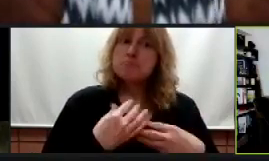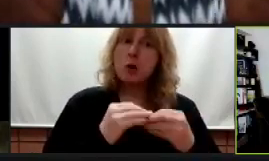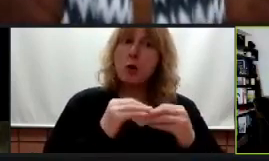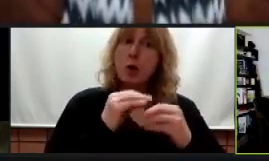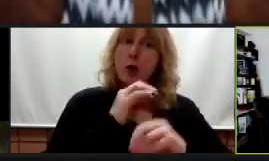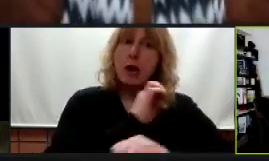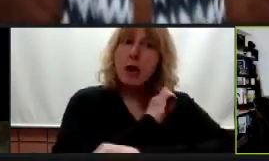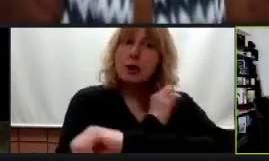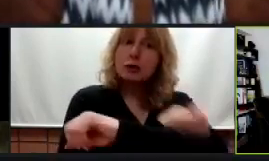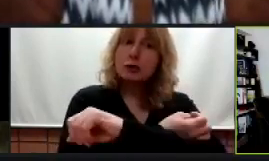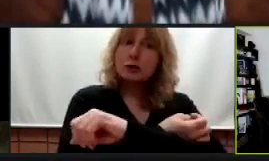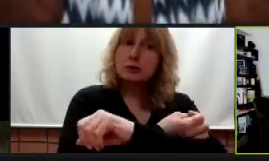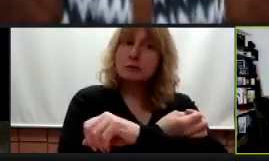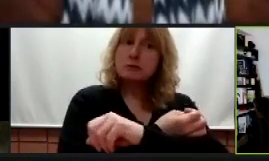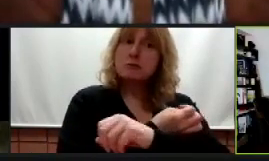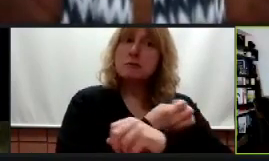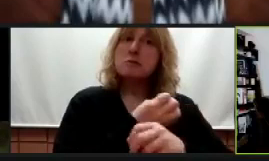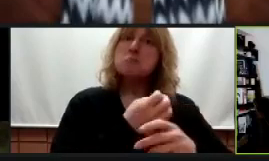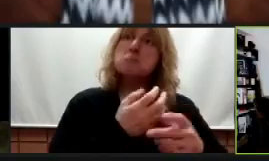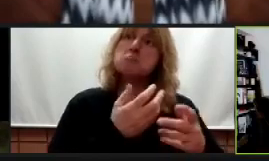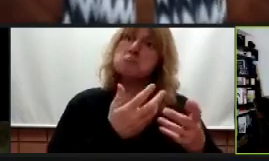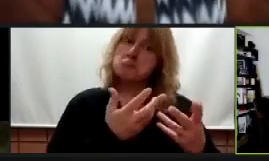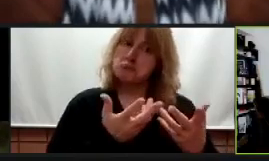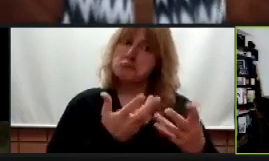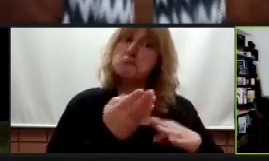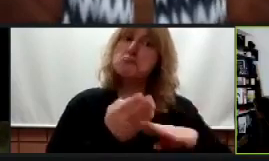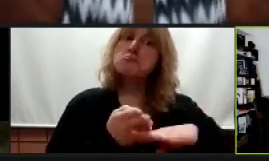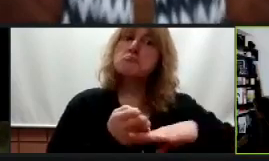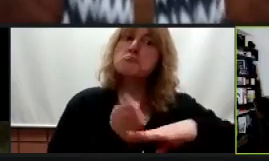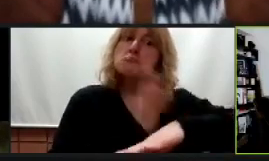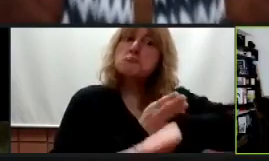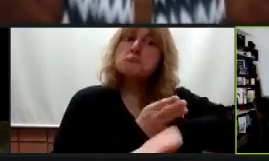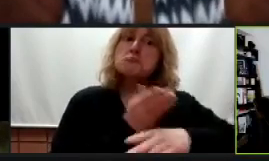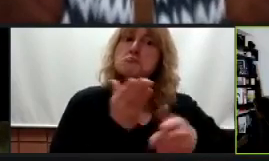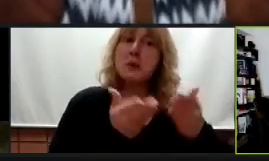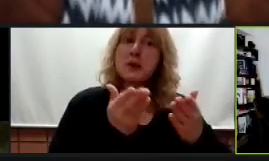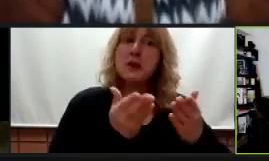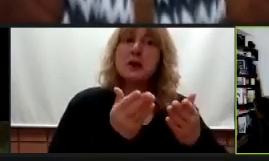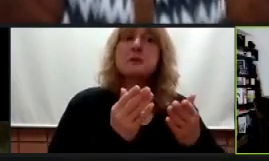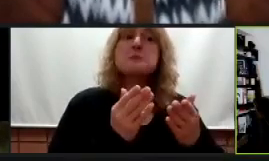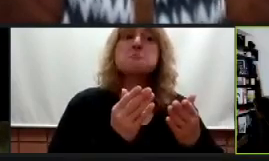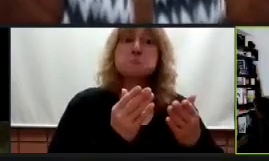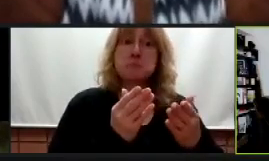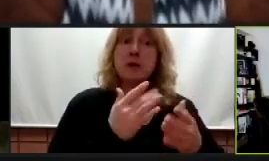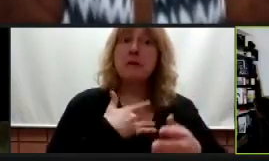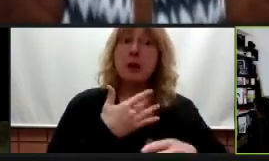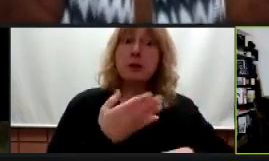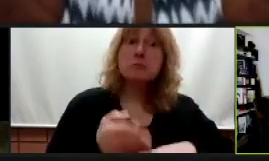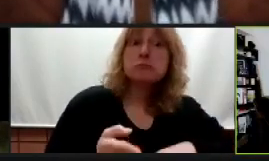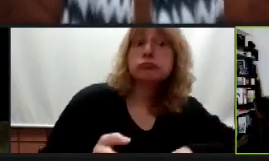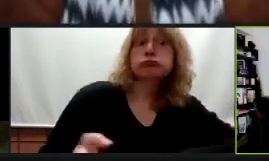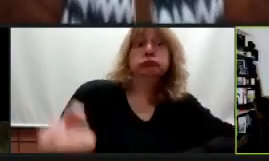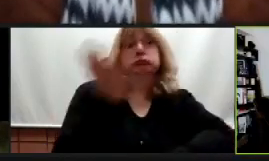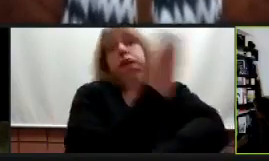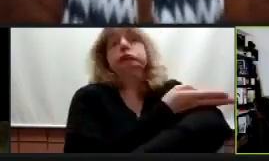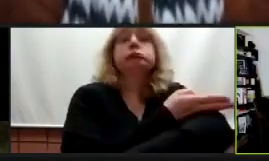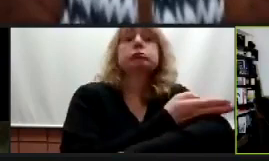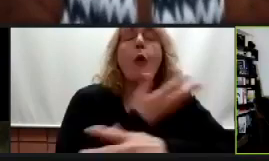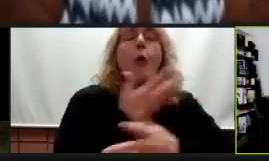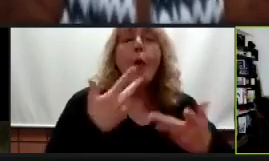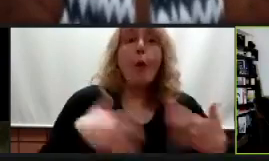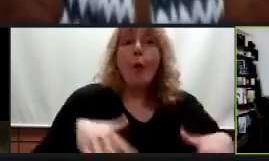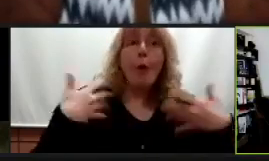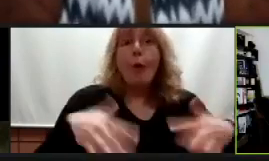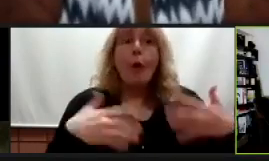yourself a little more energy? Well, if you're feeling really super energized and you want to bring it down, take a nice easy breath